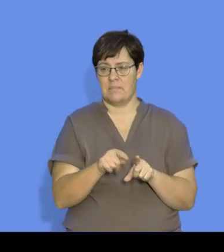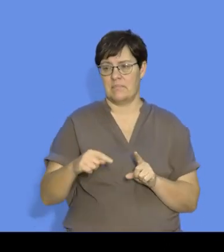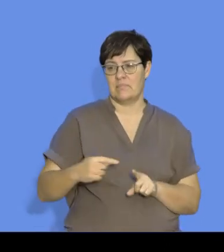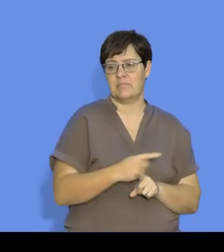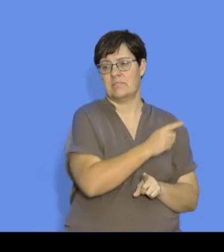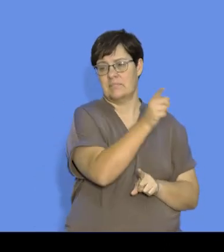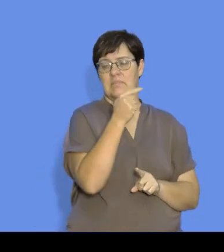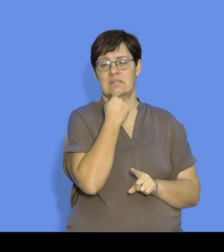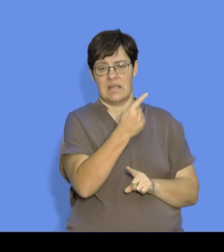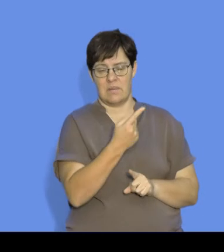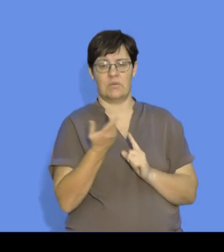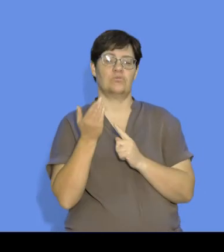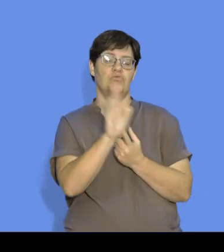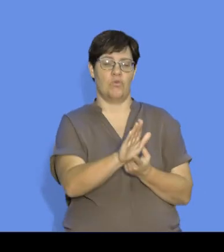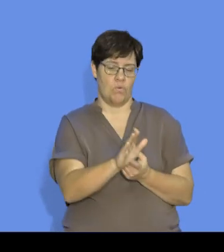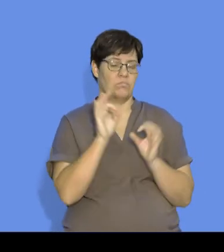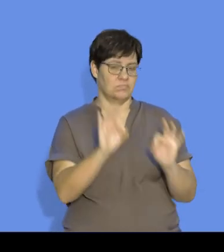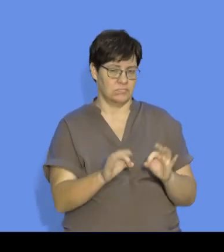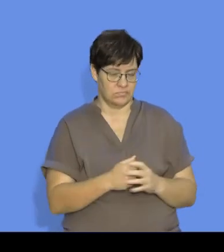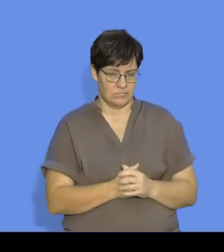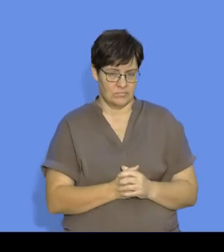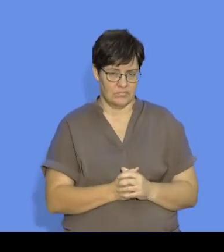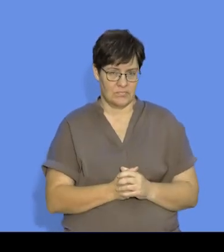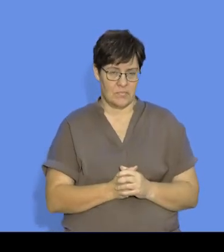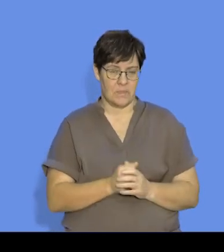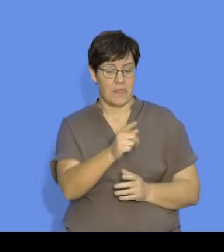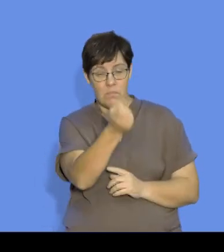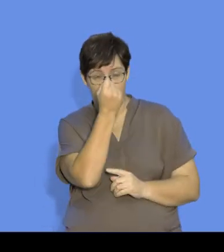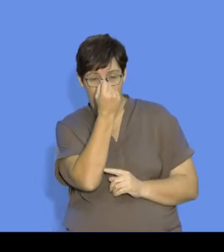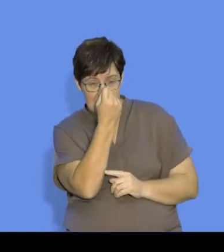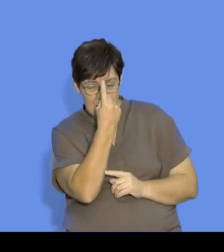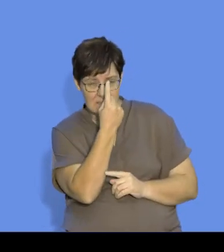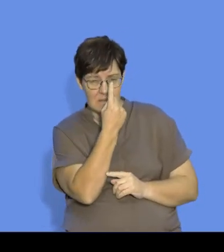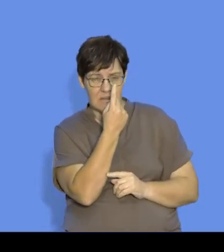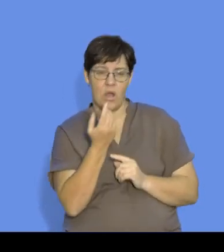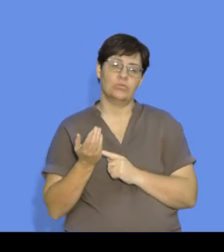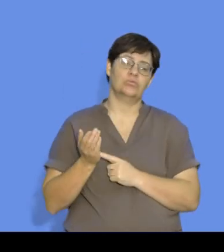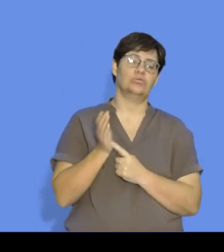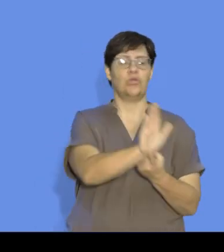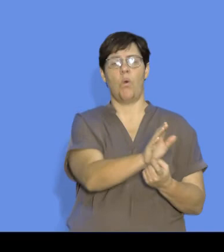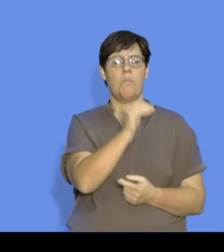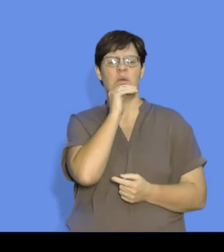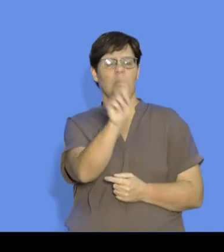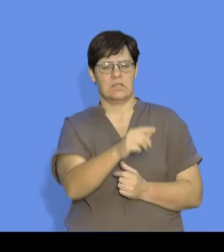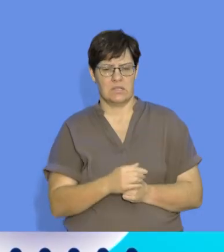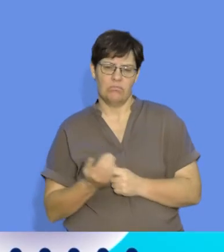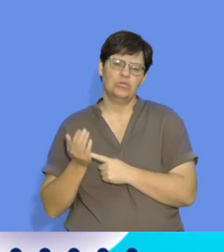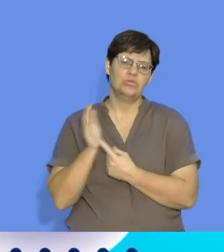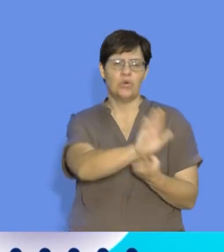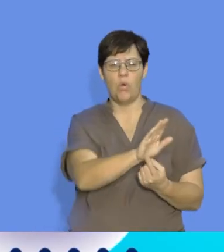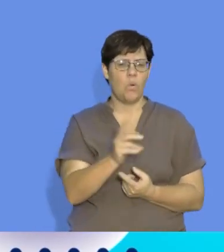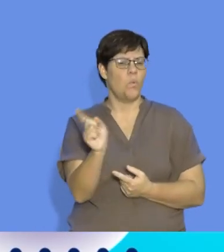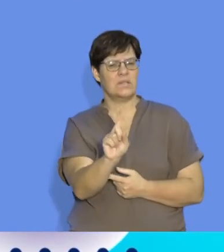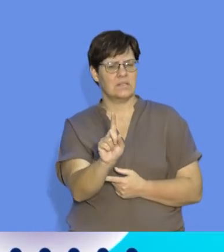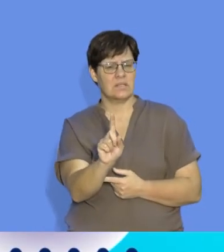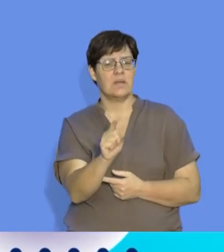same as what they said you must show it to be. Now, you need to understand what this word show means, right? To